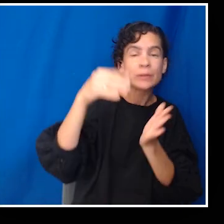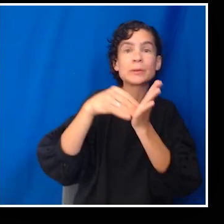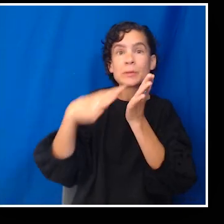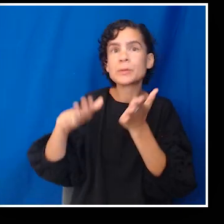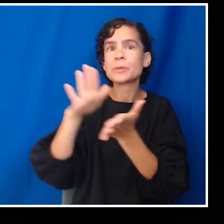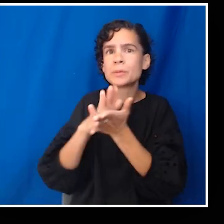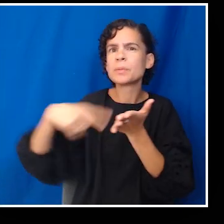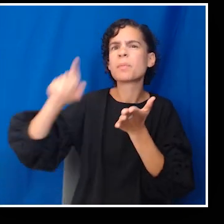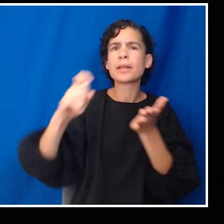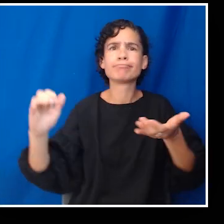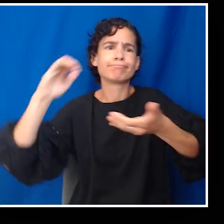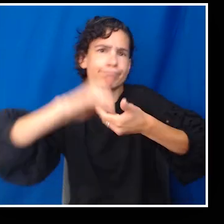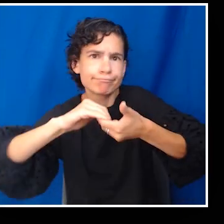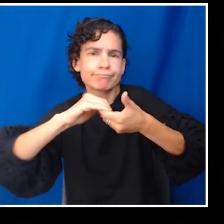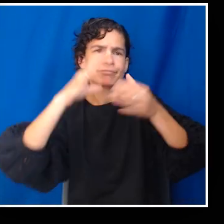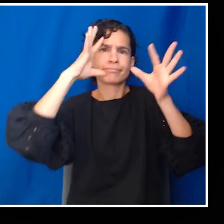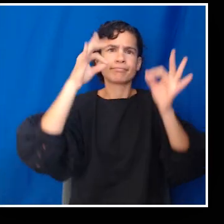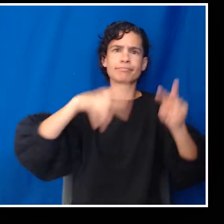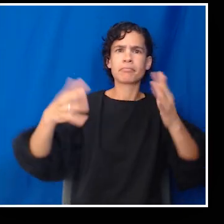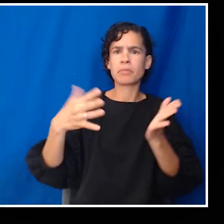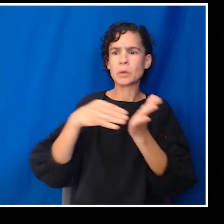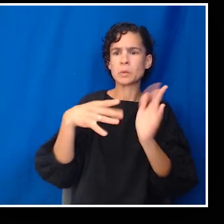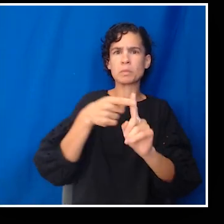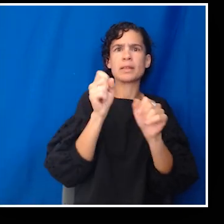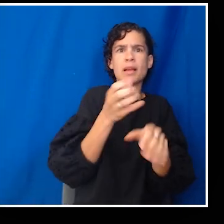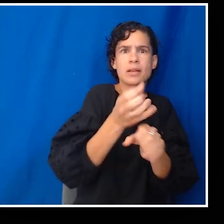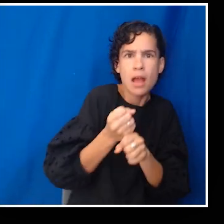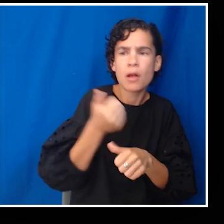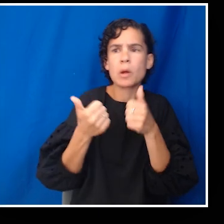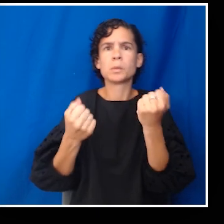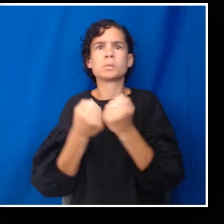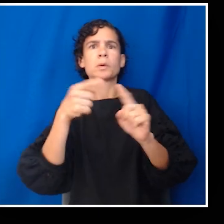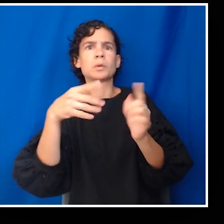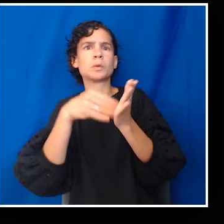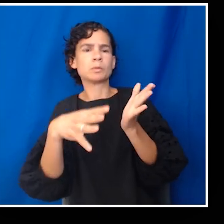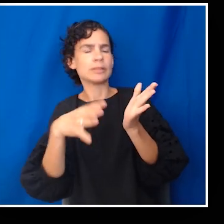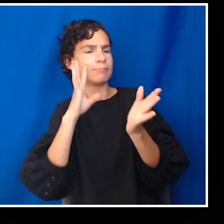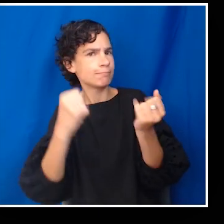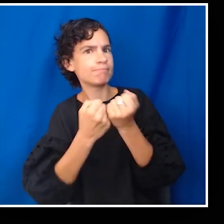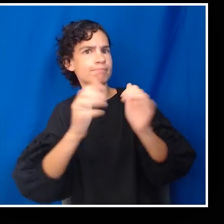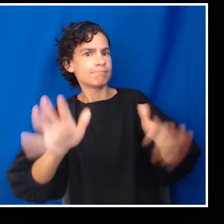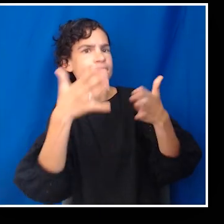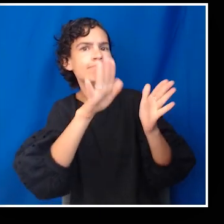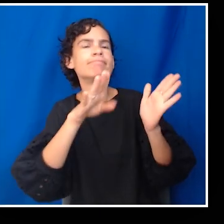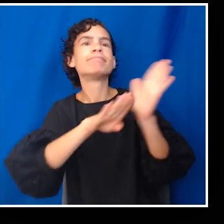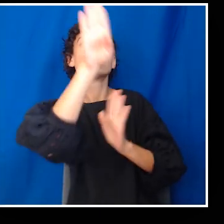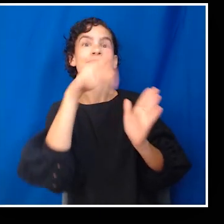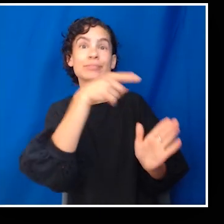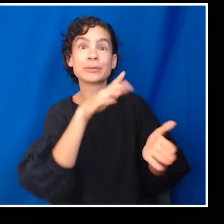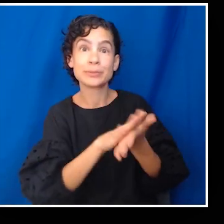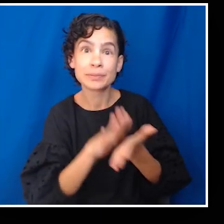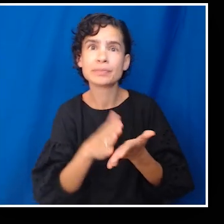parents, students, and schools have to work together to decide what the student qualifies for and what supports will set the student up for